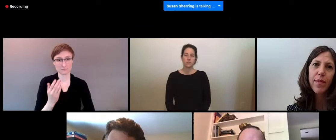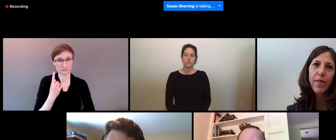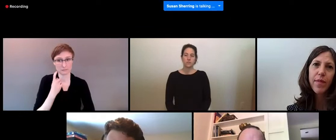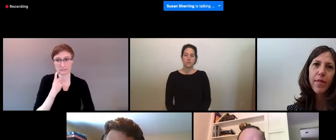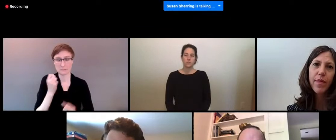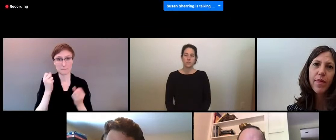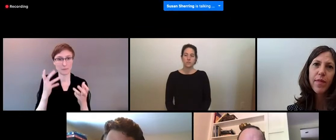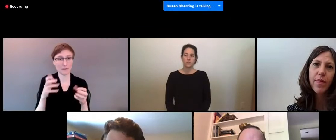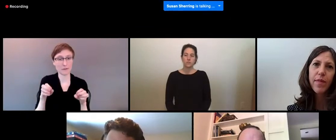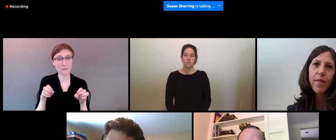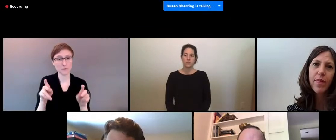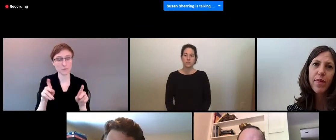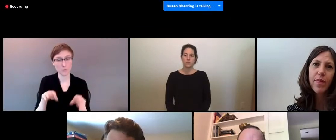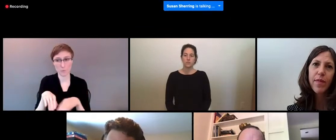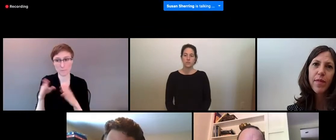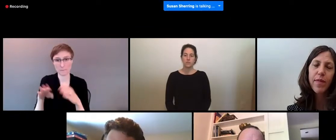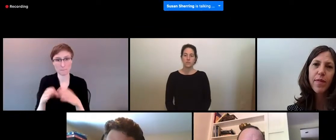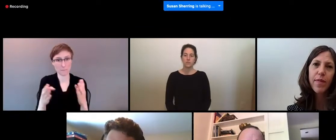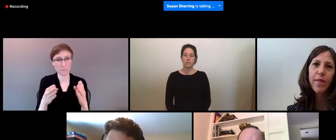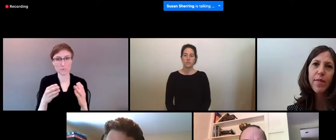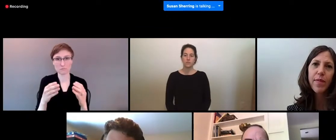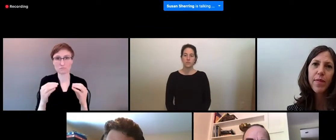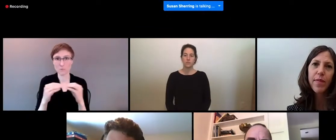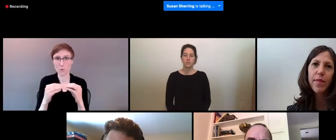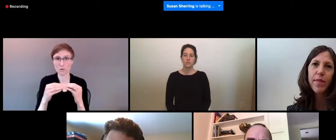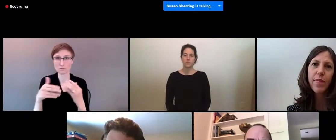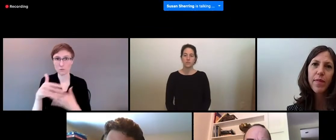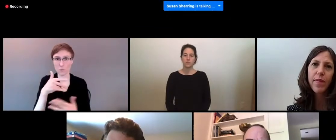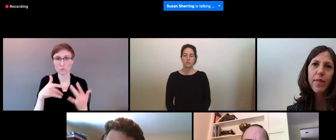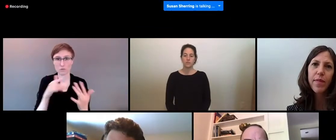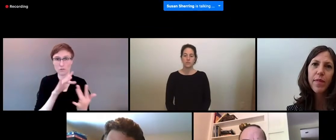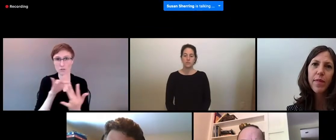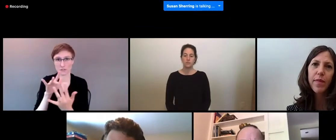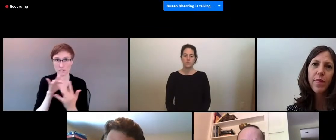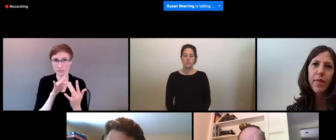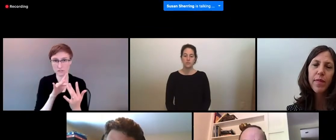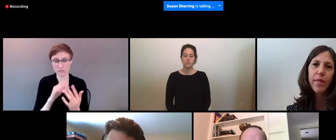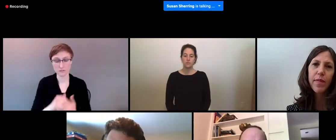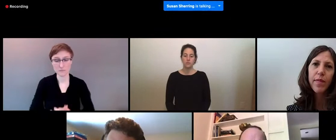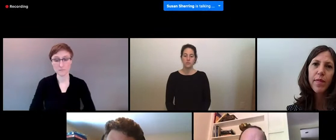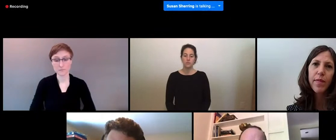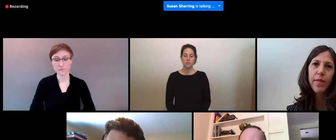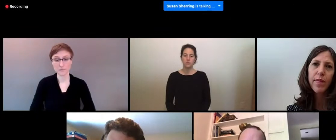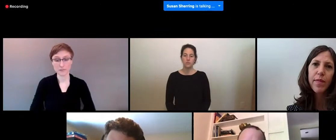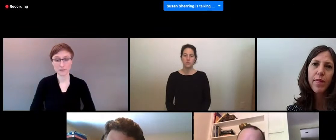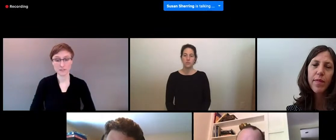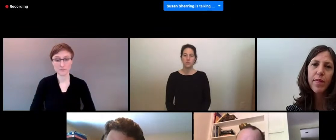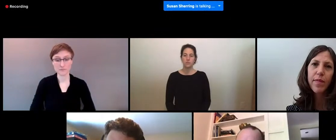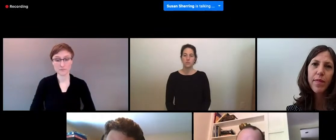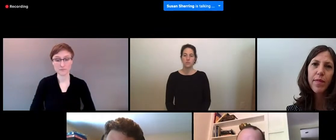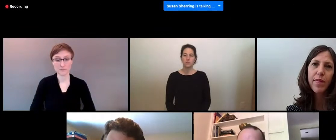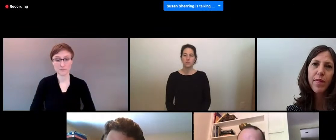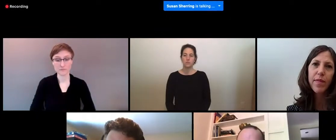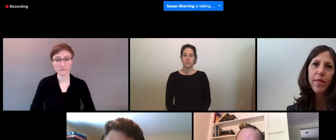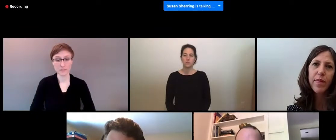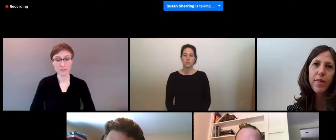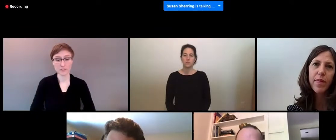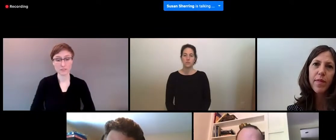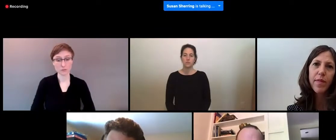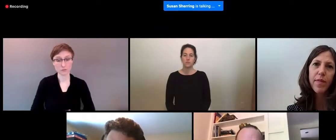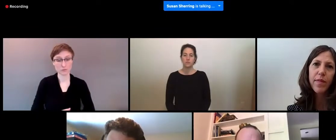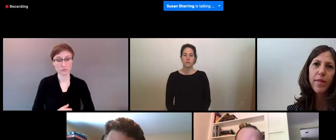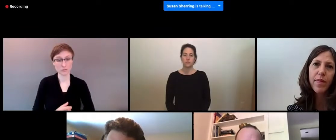of social contact. In terms of the physical, allowing us to actually